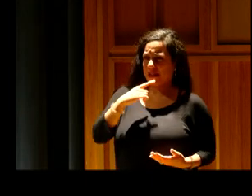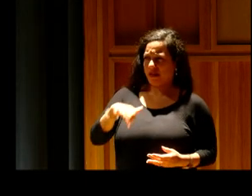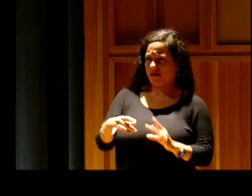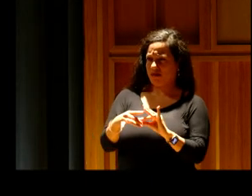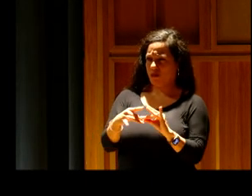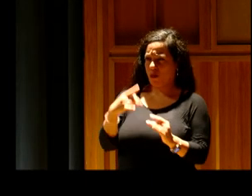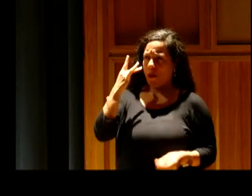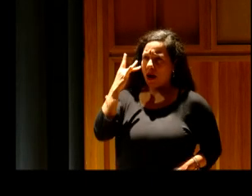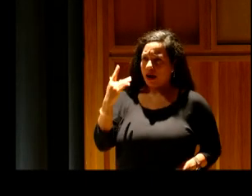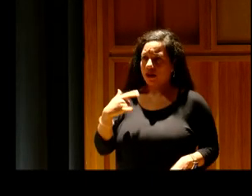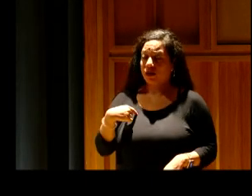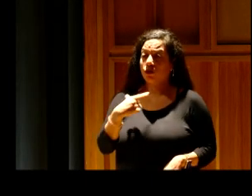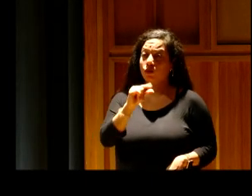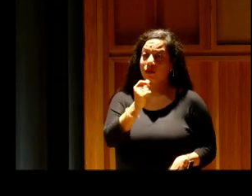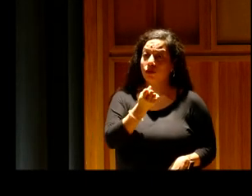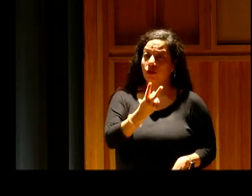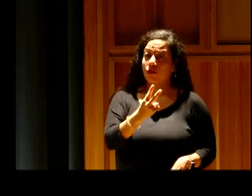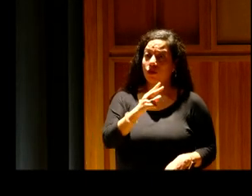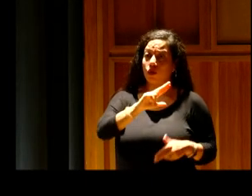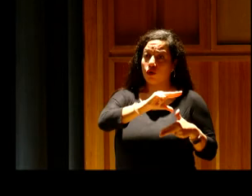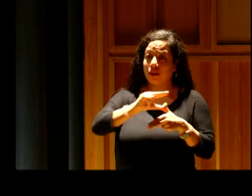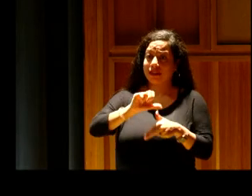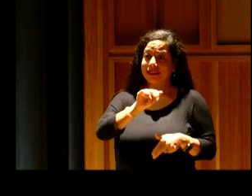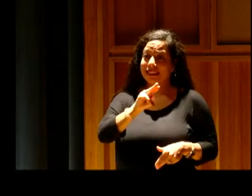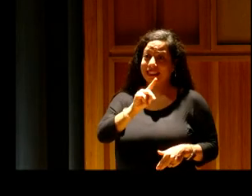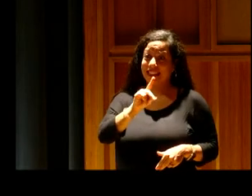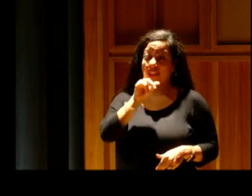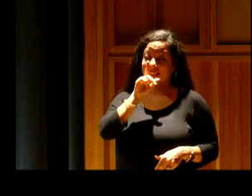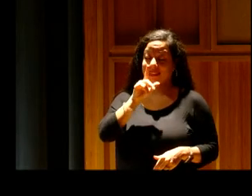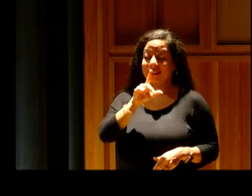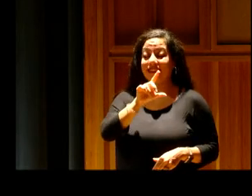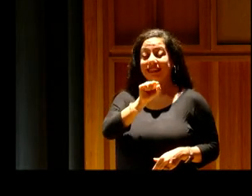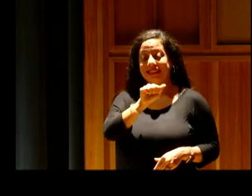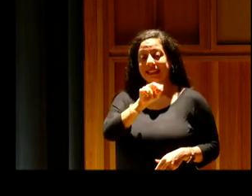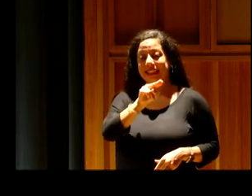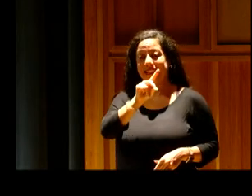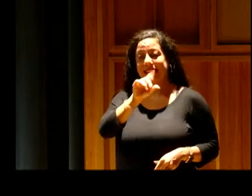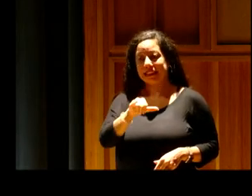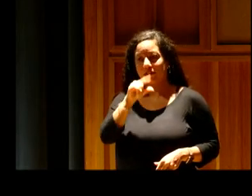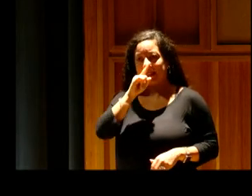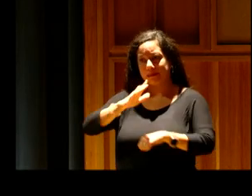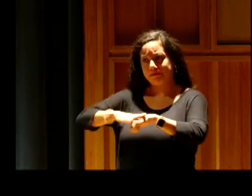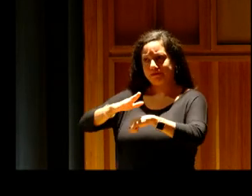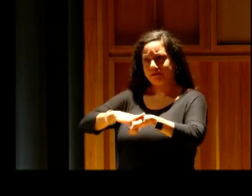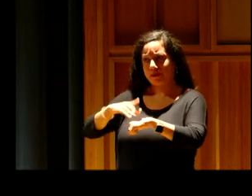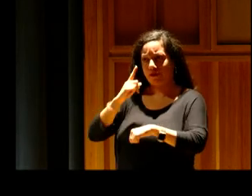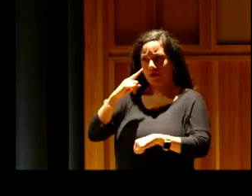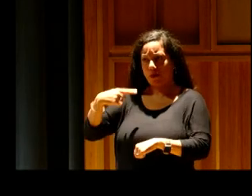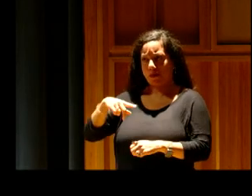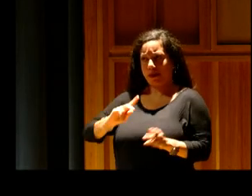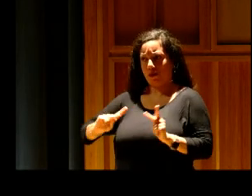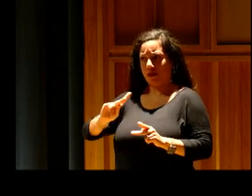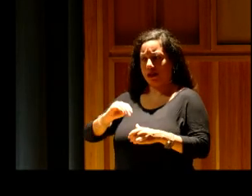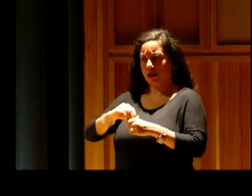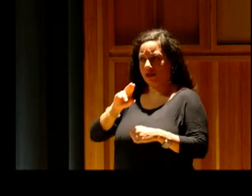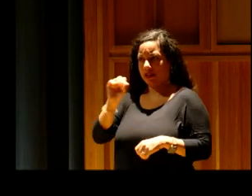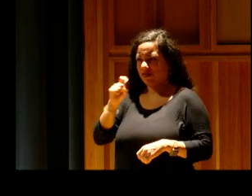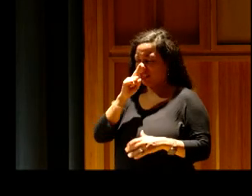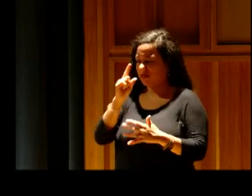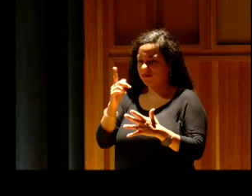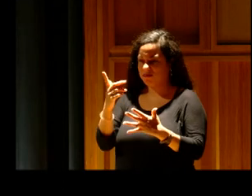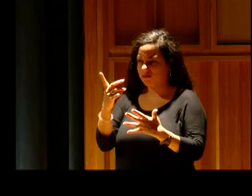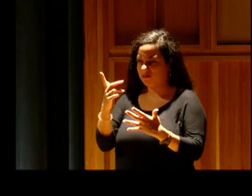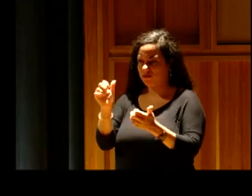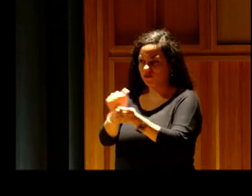2012, Hurricane Sandy came as a wake-up call to many in the United States. It devastated parts of the